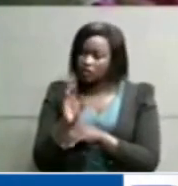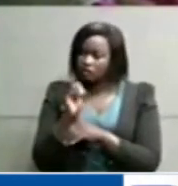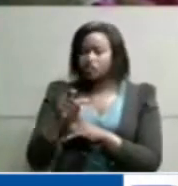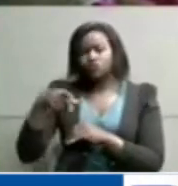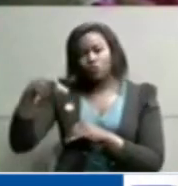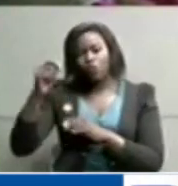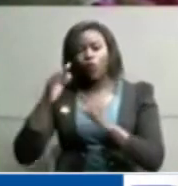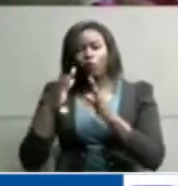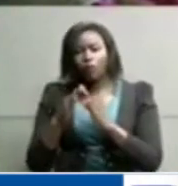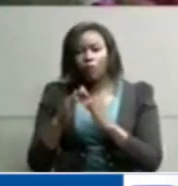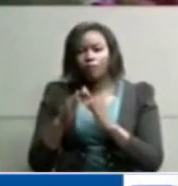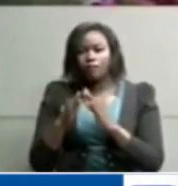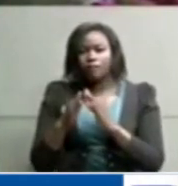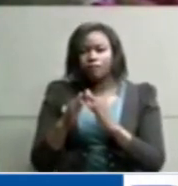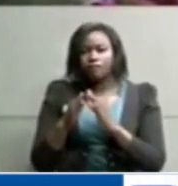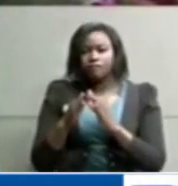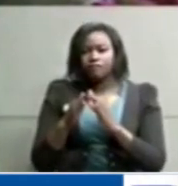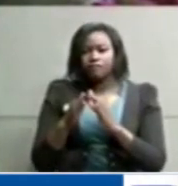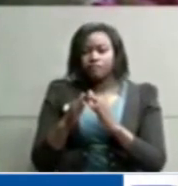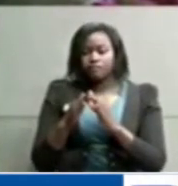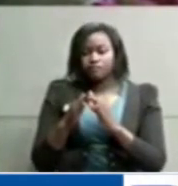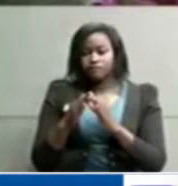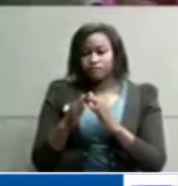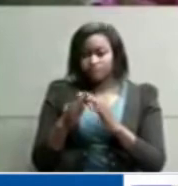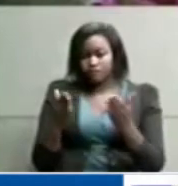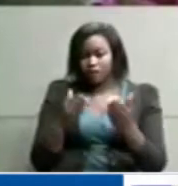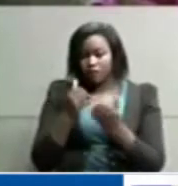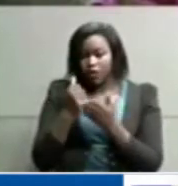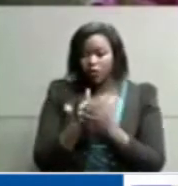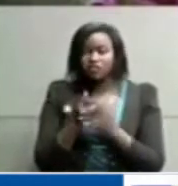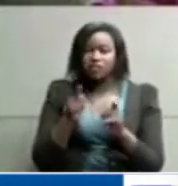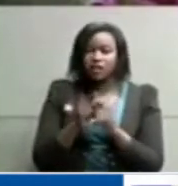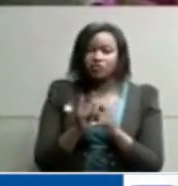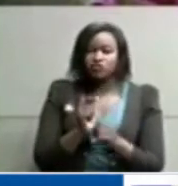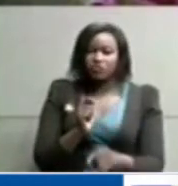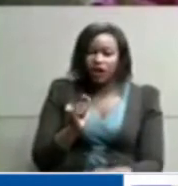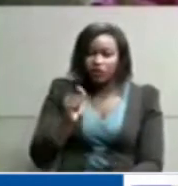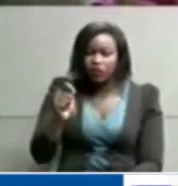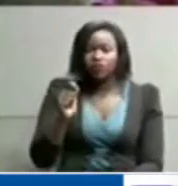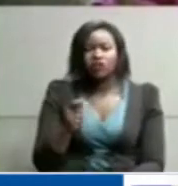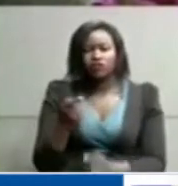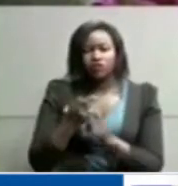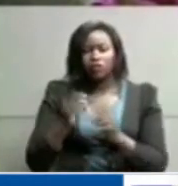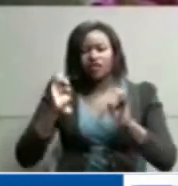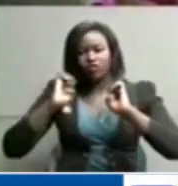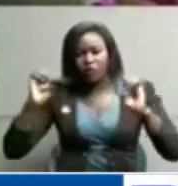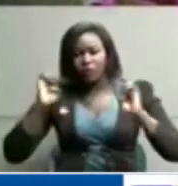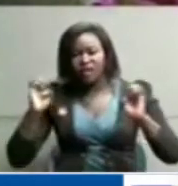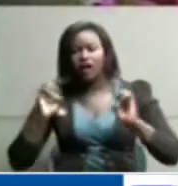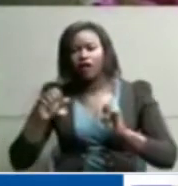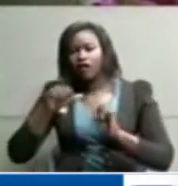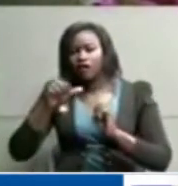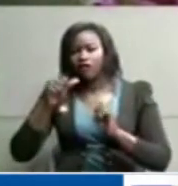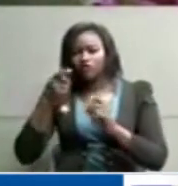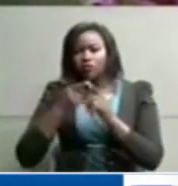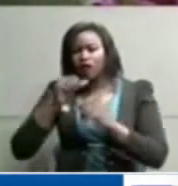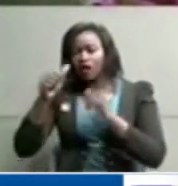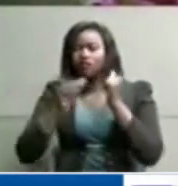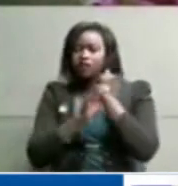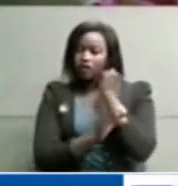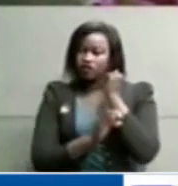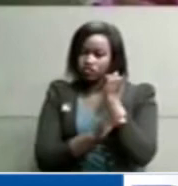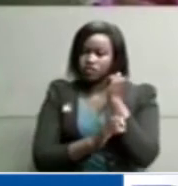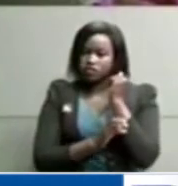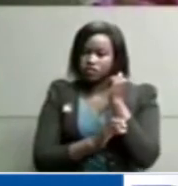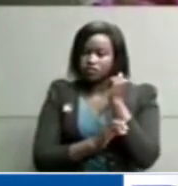and self-quarantine. The fact that they were traveling and they were from Ethiopia, others were from other countries, although